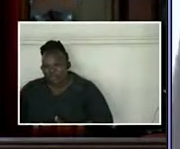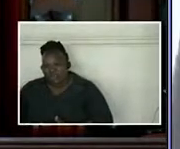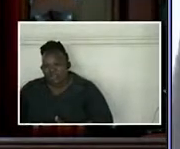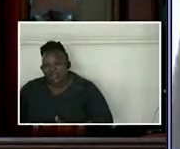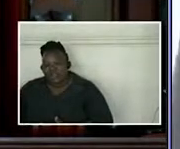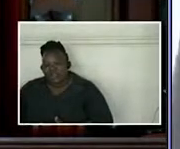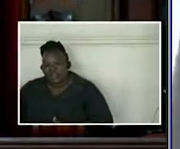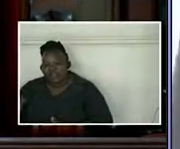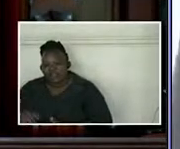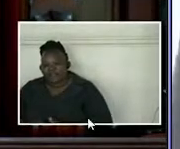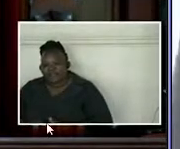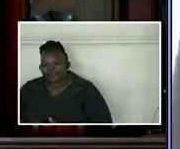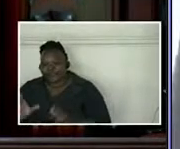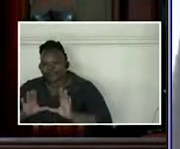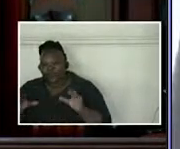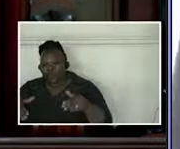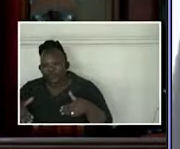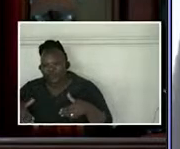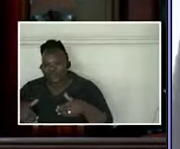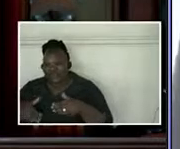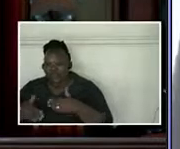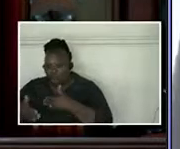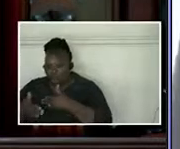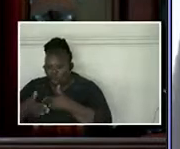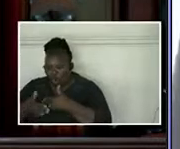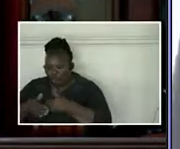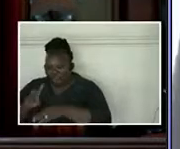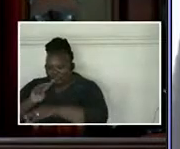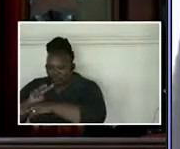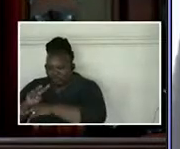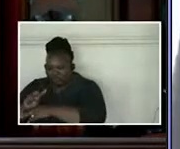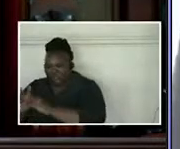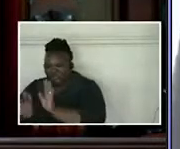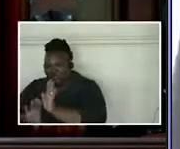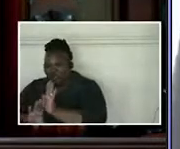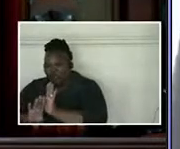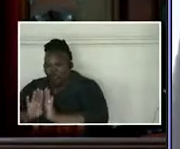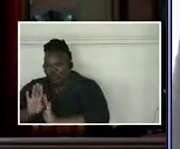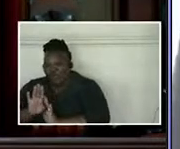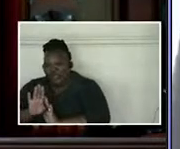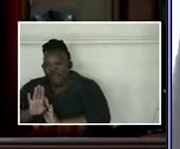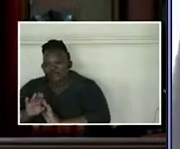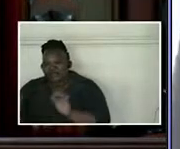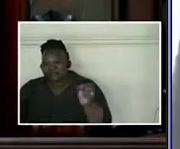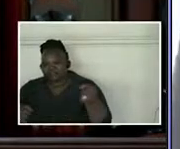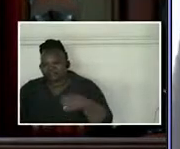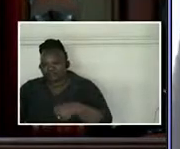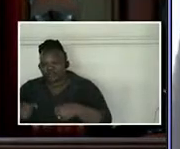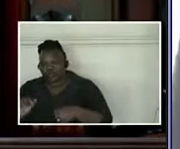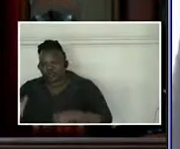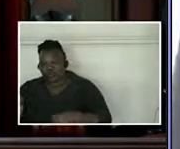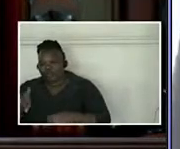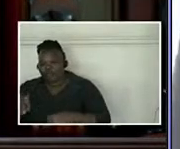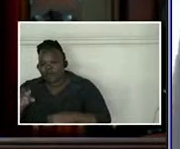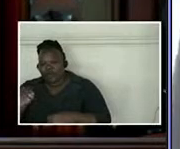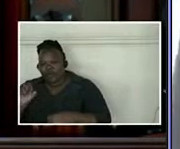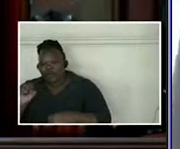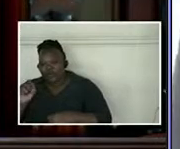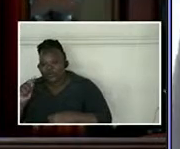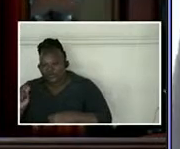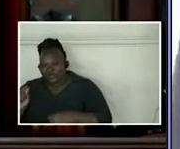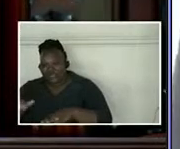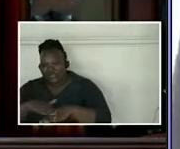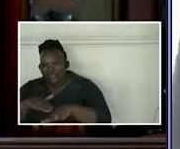the committee will closely monitor the department's progress in filling up these 14 posts in line with the department's commitment to